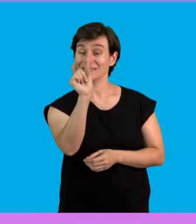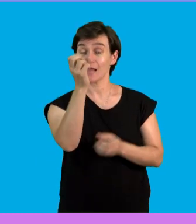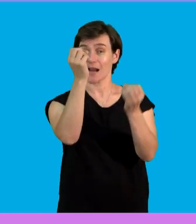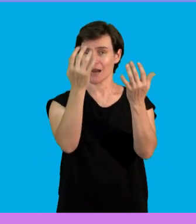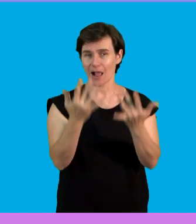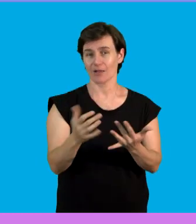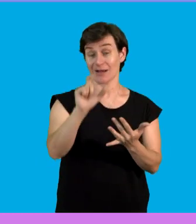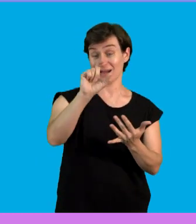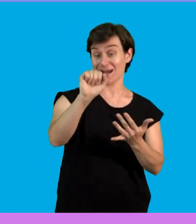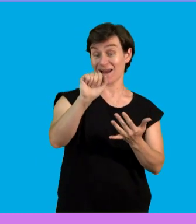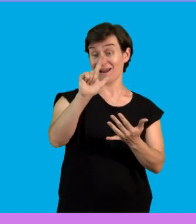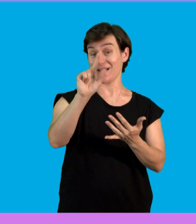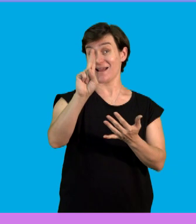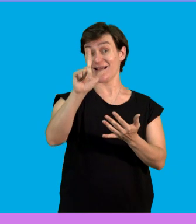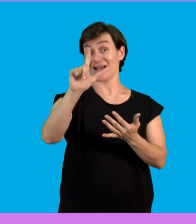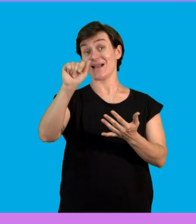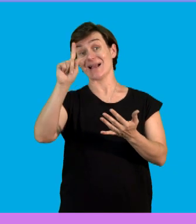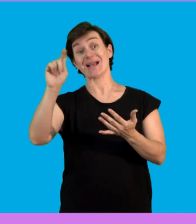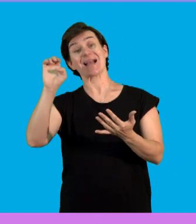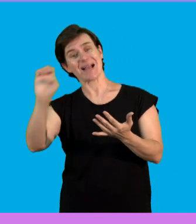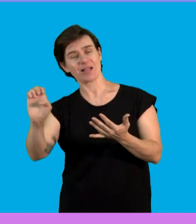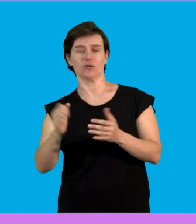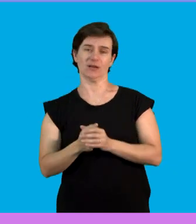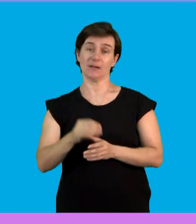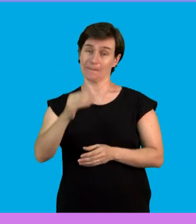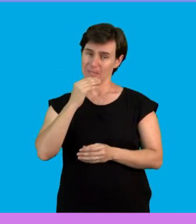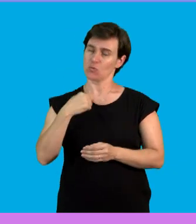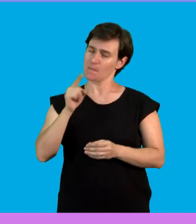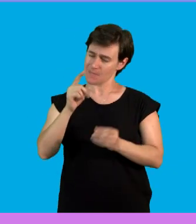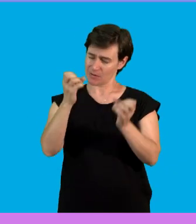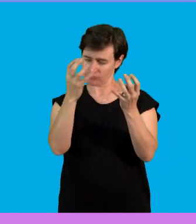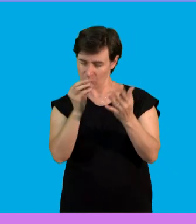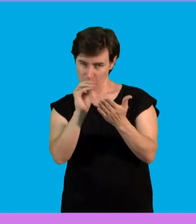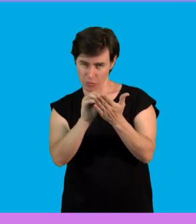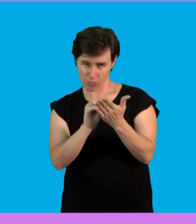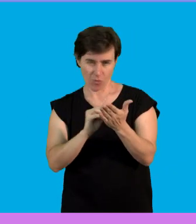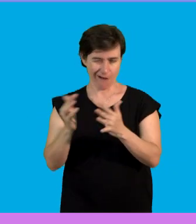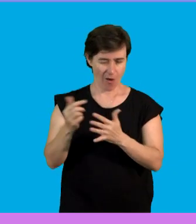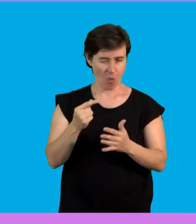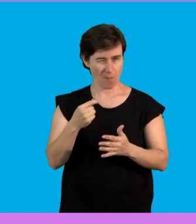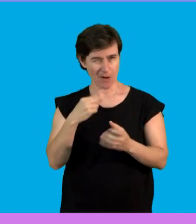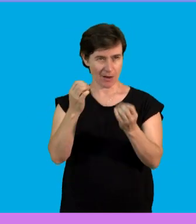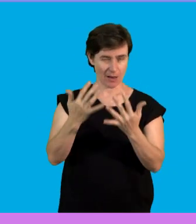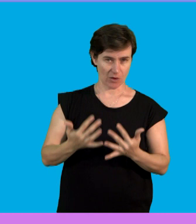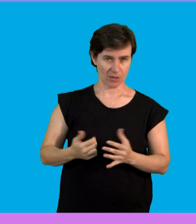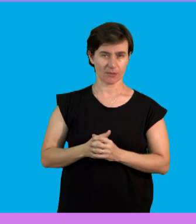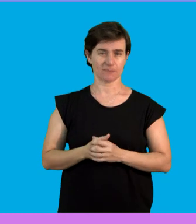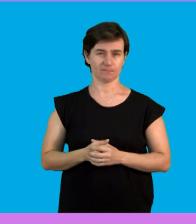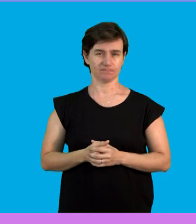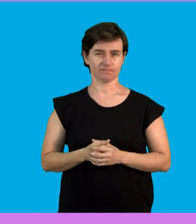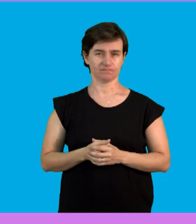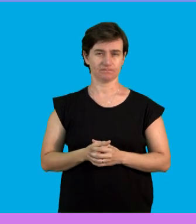difference. So we need to actually go and do that and come out with a difference